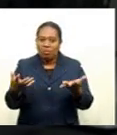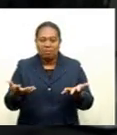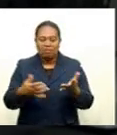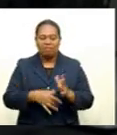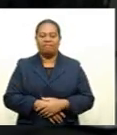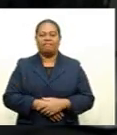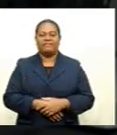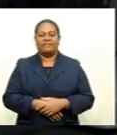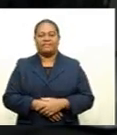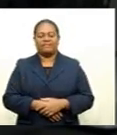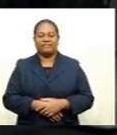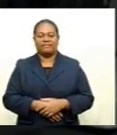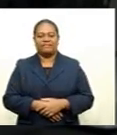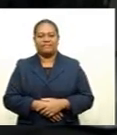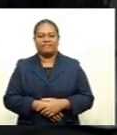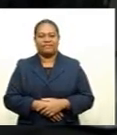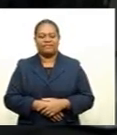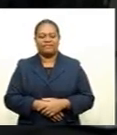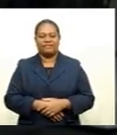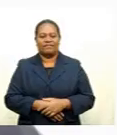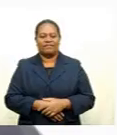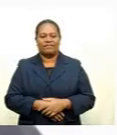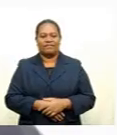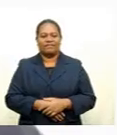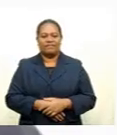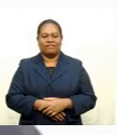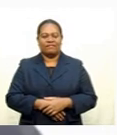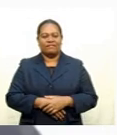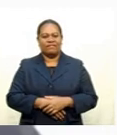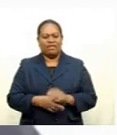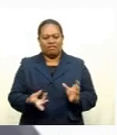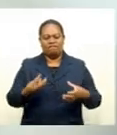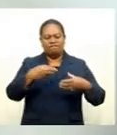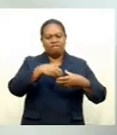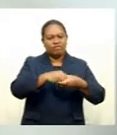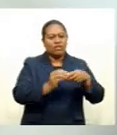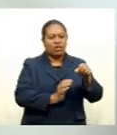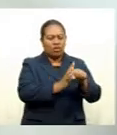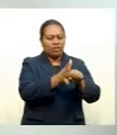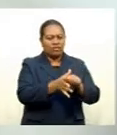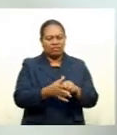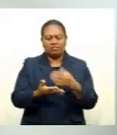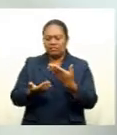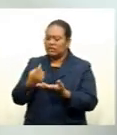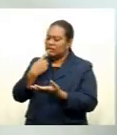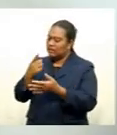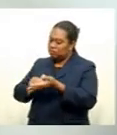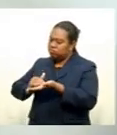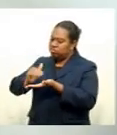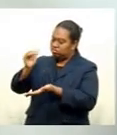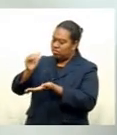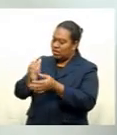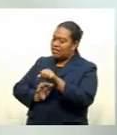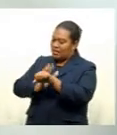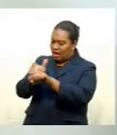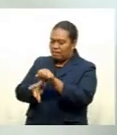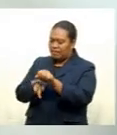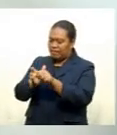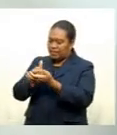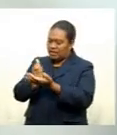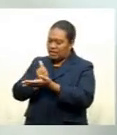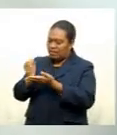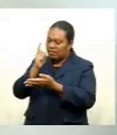amount to deal with the evolving COVID pandemic. These increasing number of cases, from your